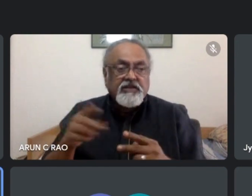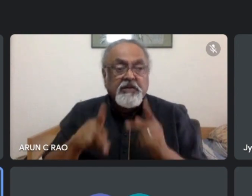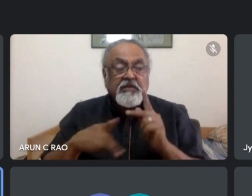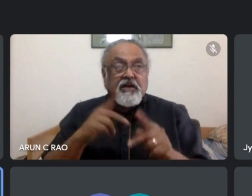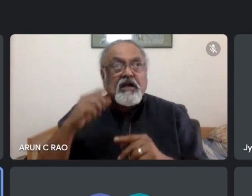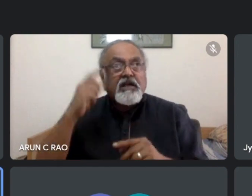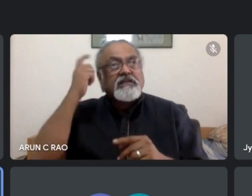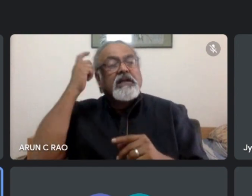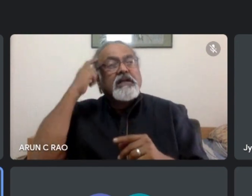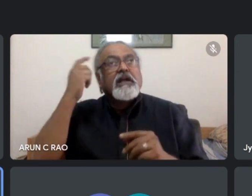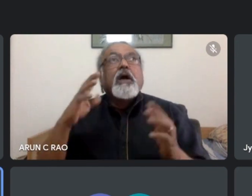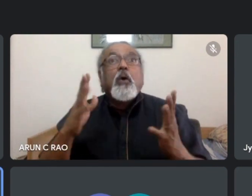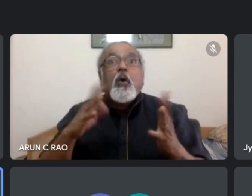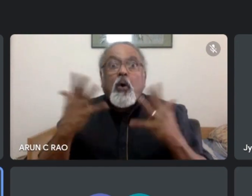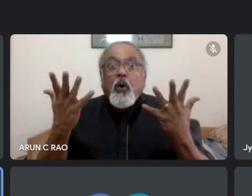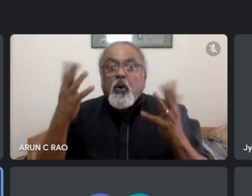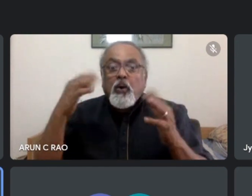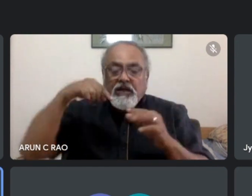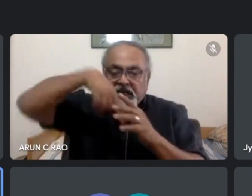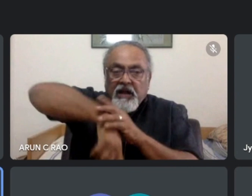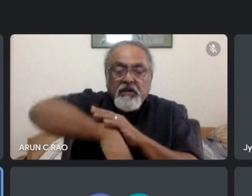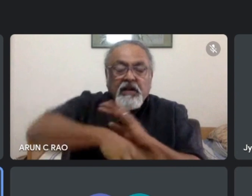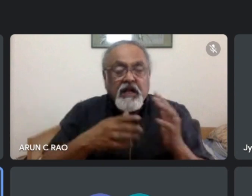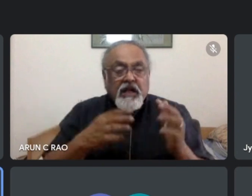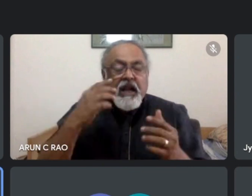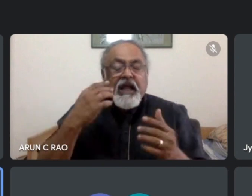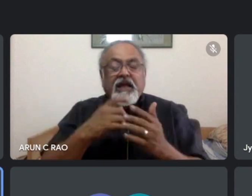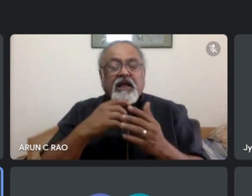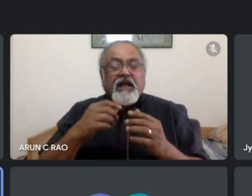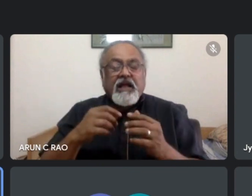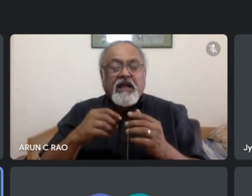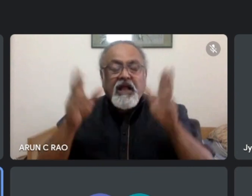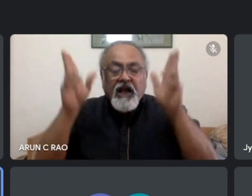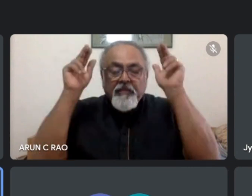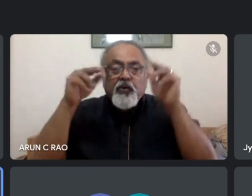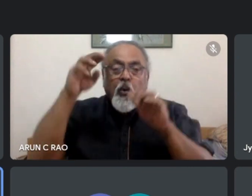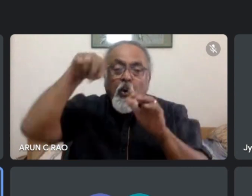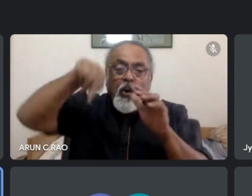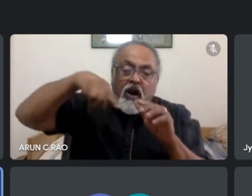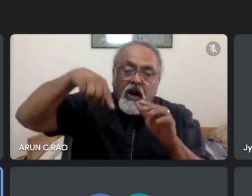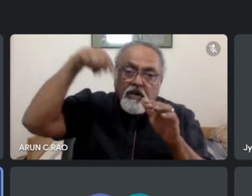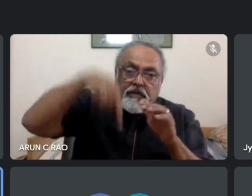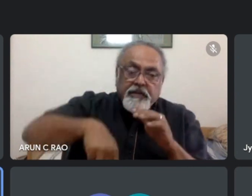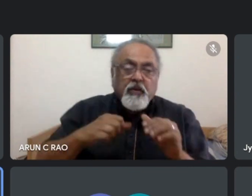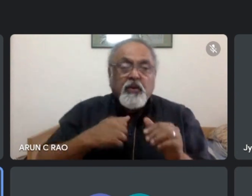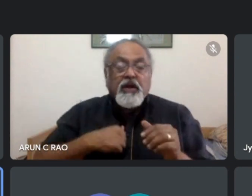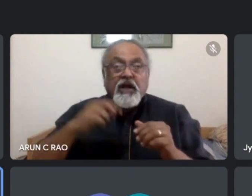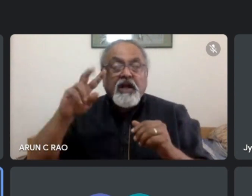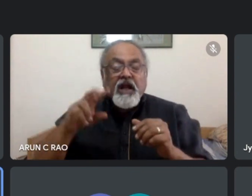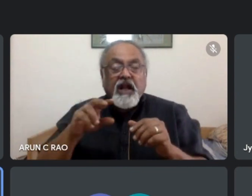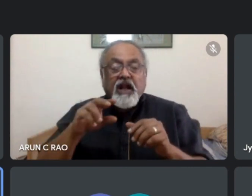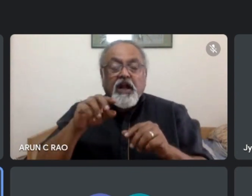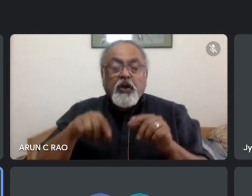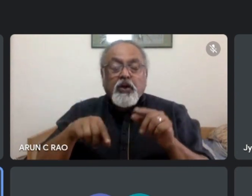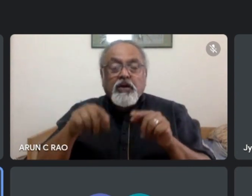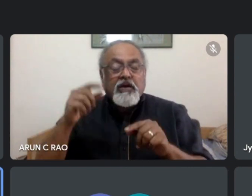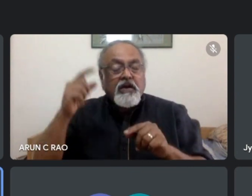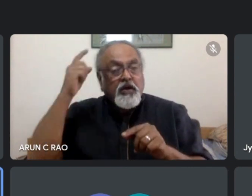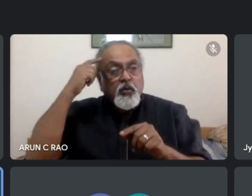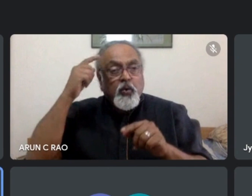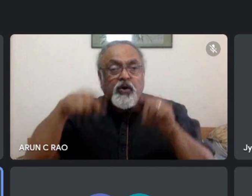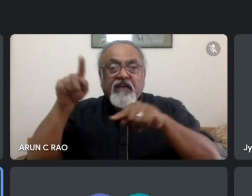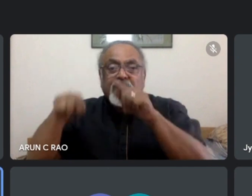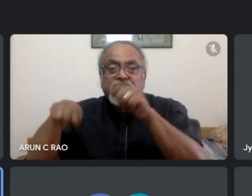of discovery of neurodivergence. I mean, obviously,